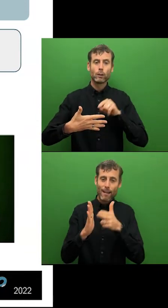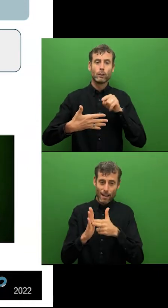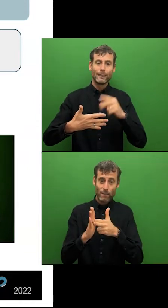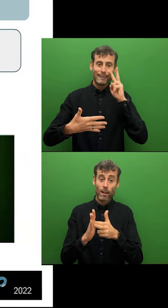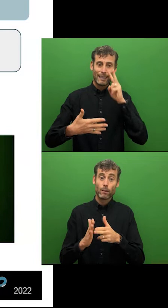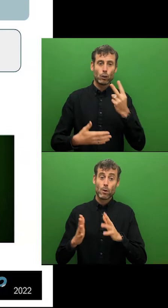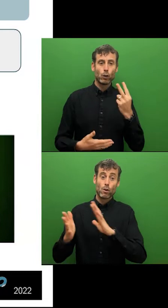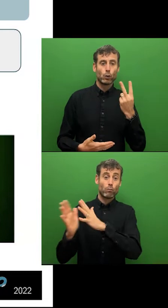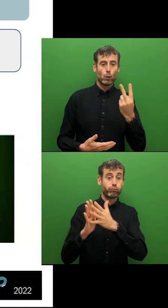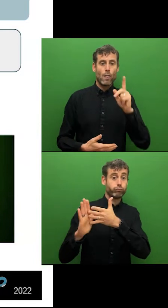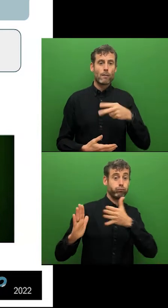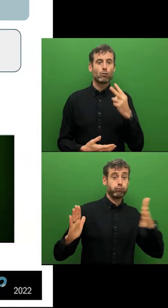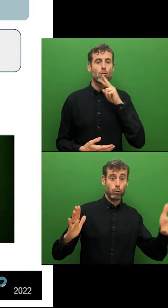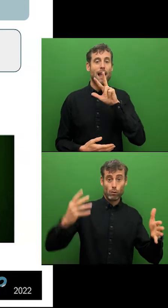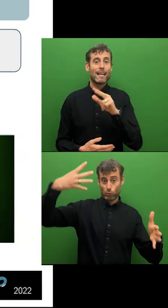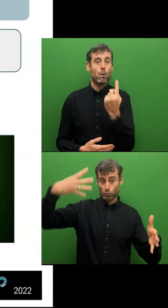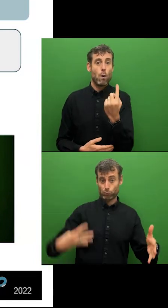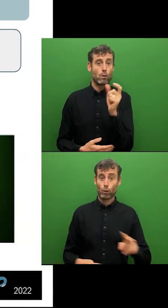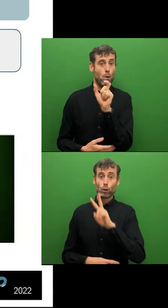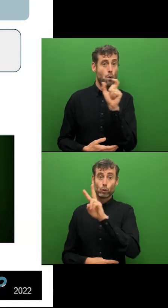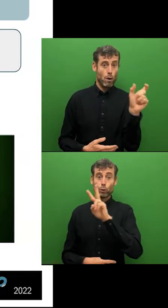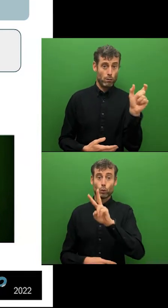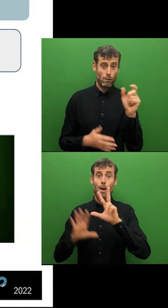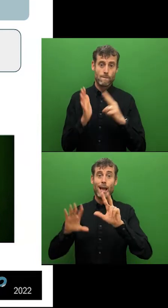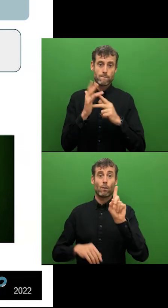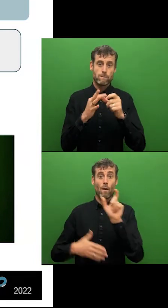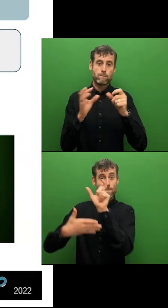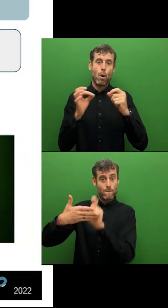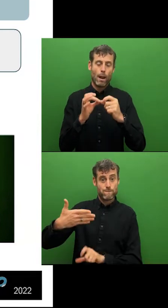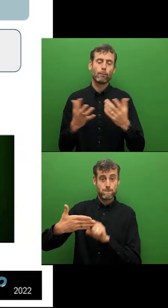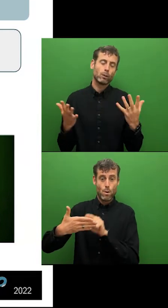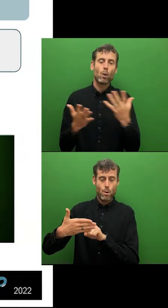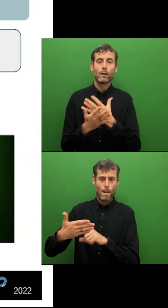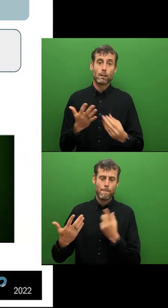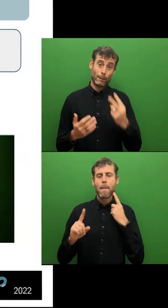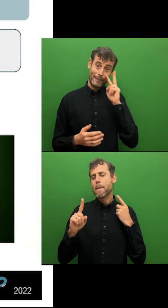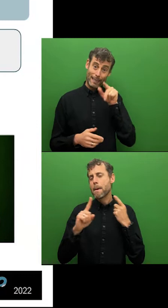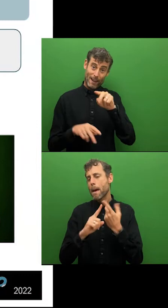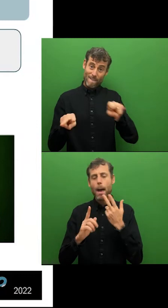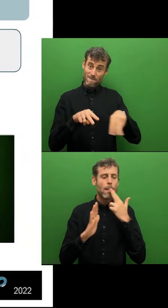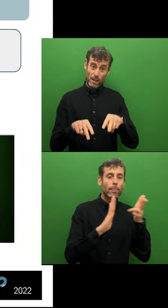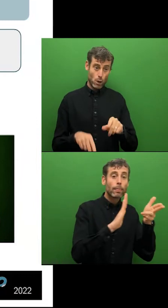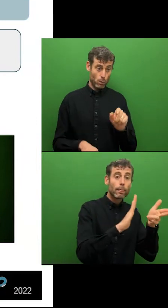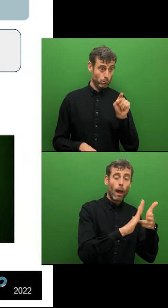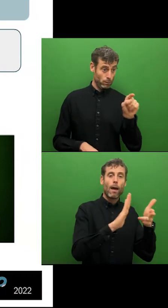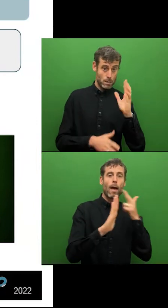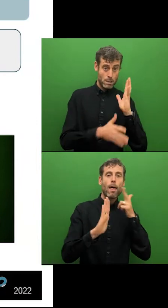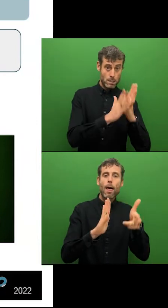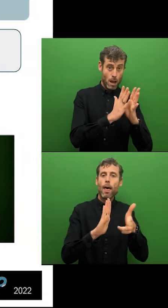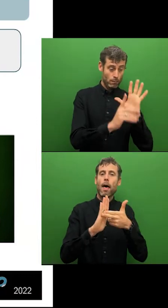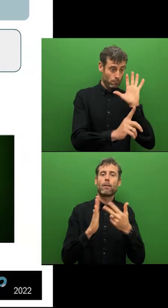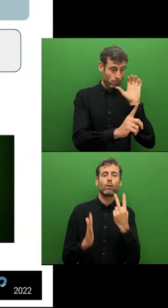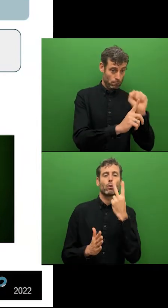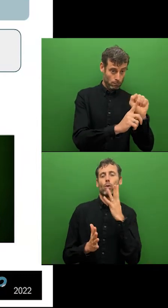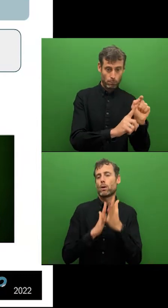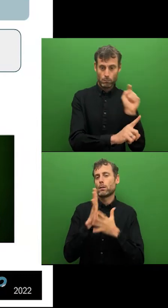2,281 word vocabulary. In the displayed segment of video, we are looking to classify 2 signs at 2 different video